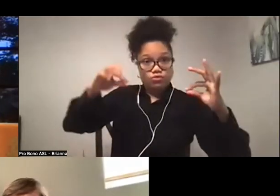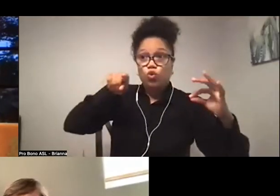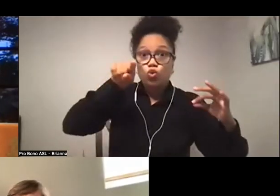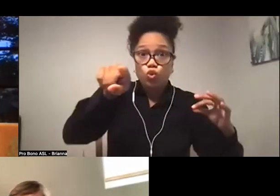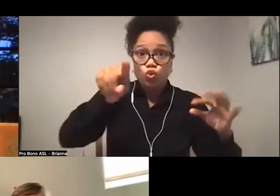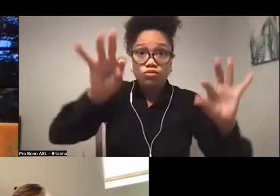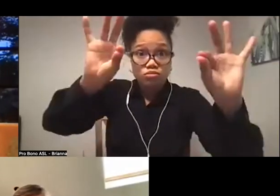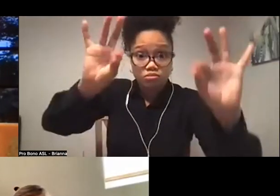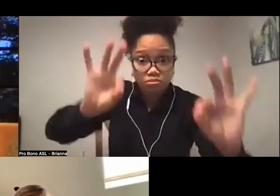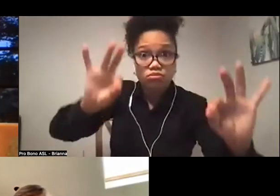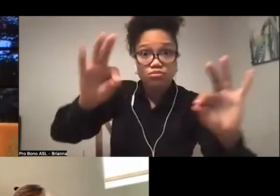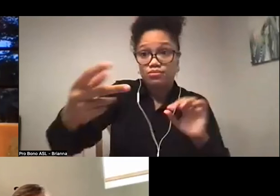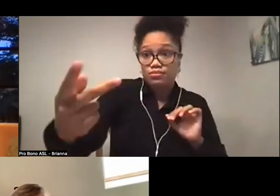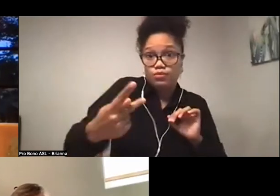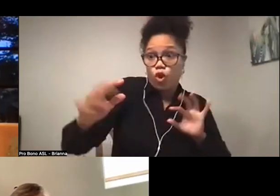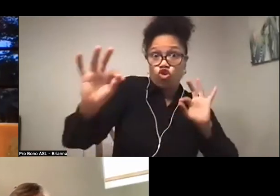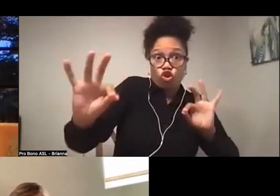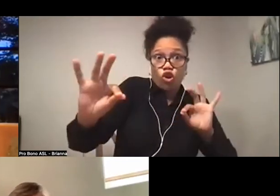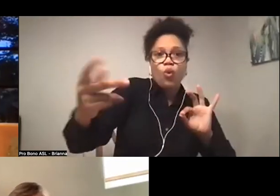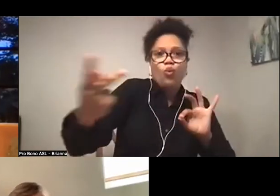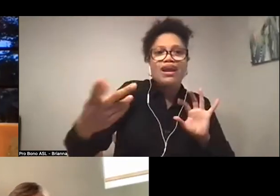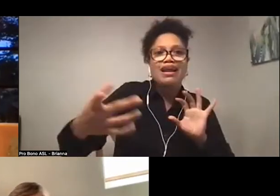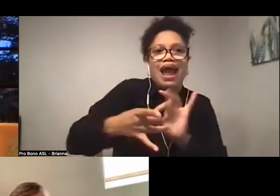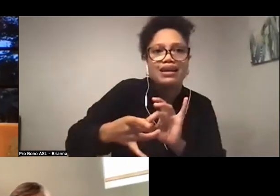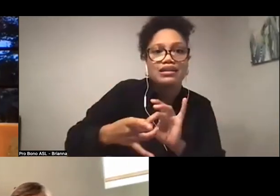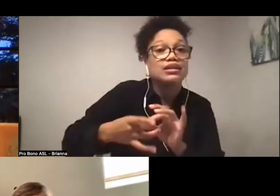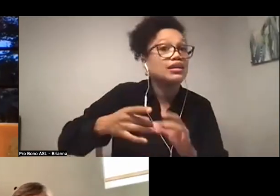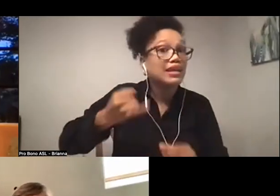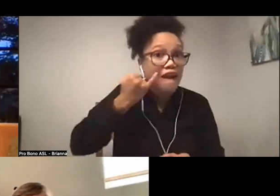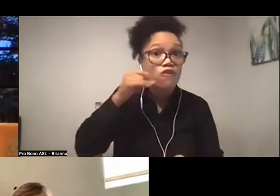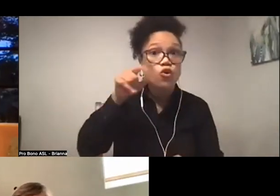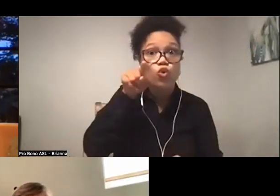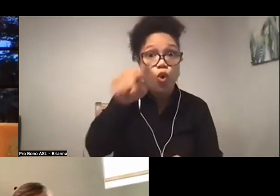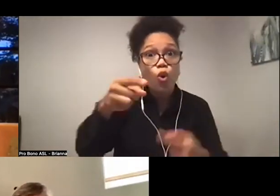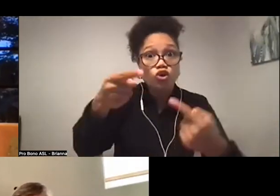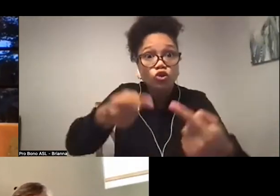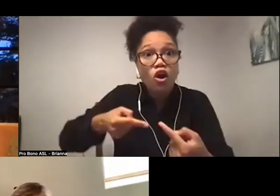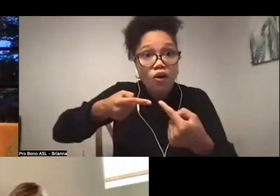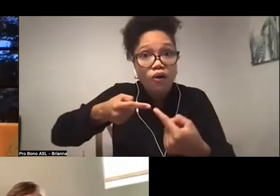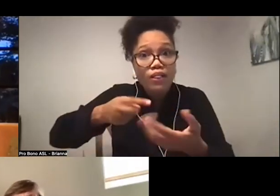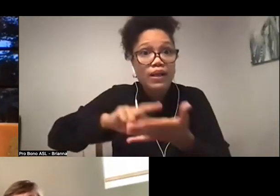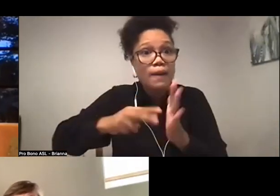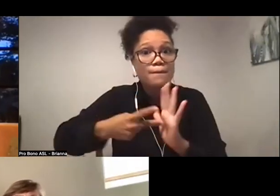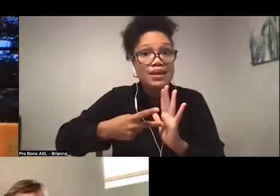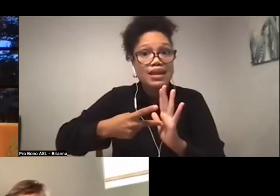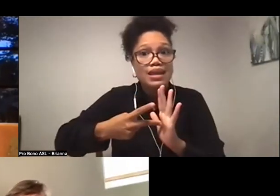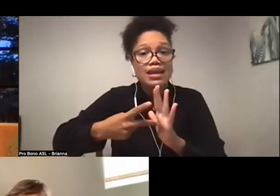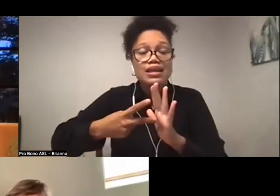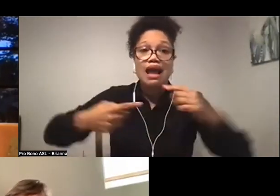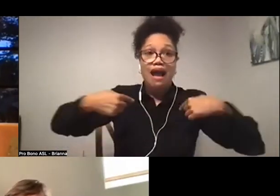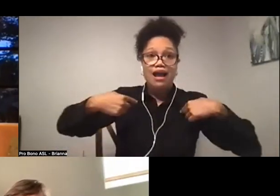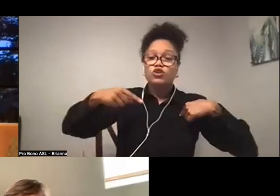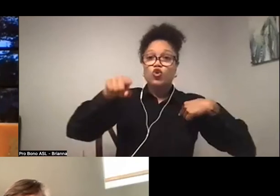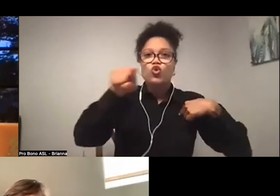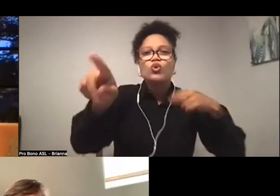and that if you are struggling, that it's a call for me to